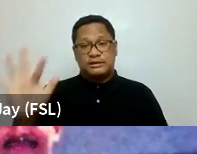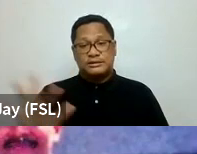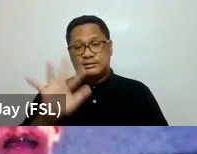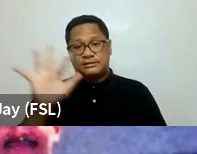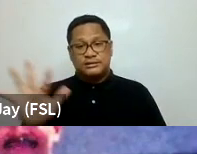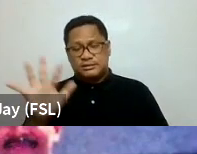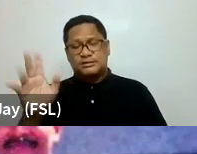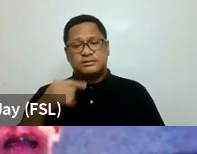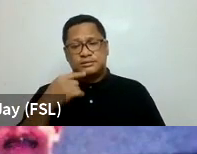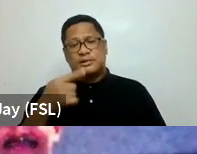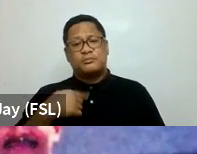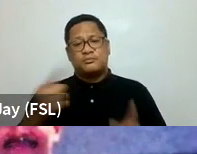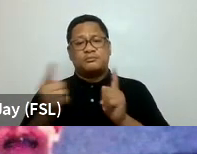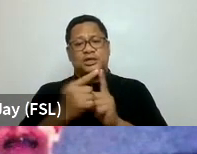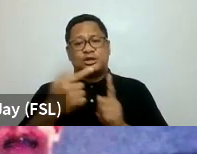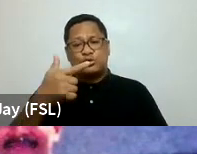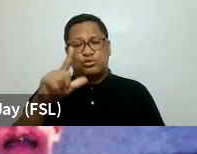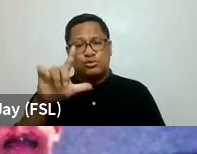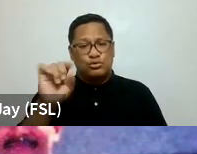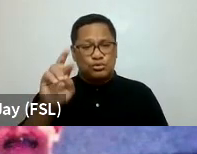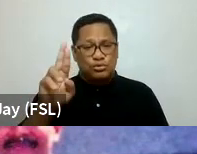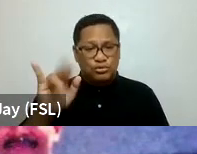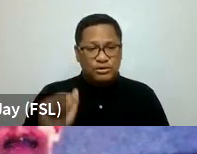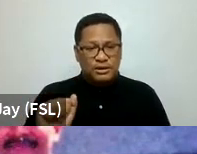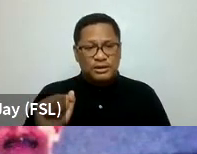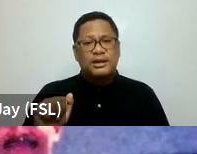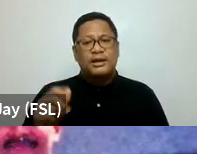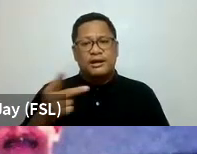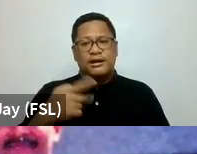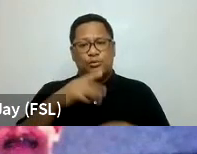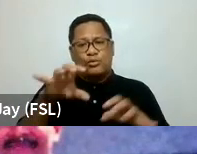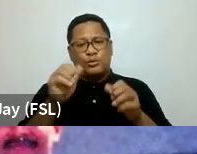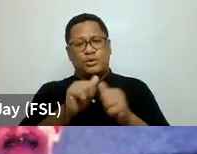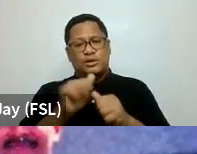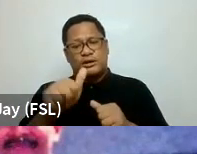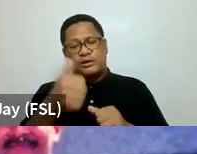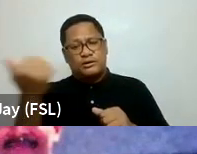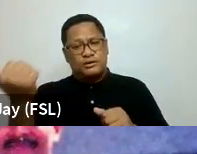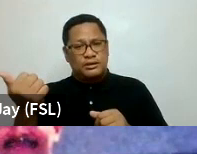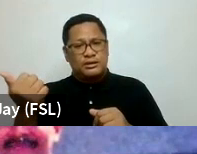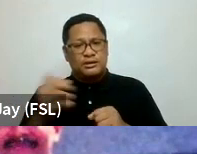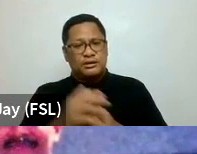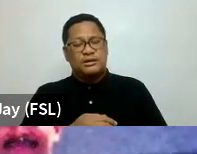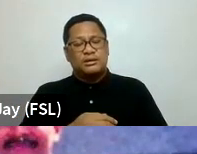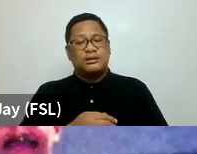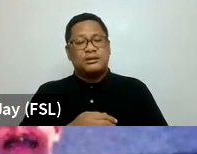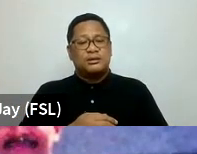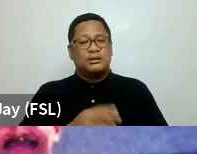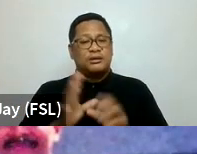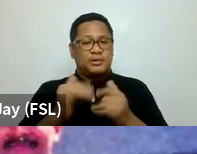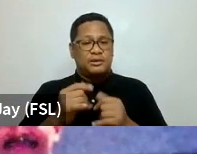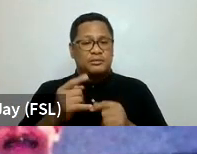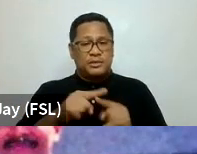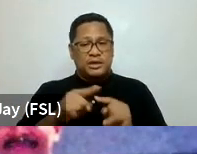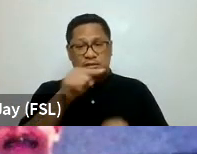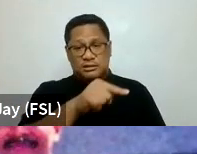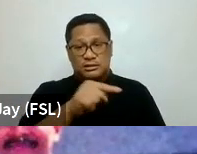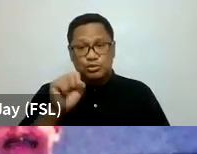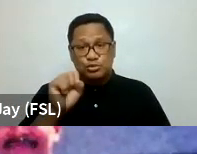was working with another sister company. But in Sonolux Asia, this is where